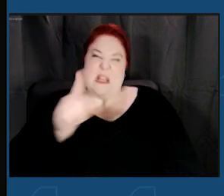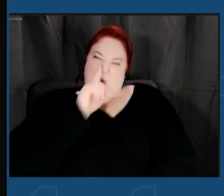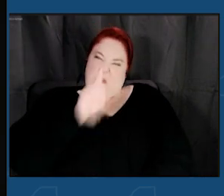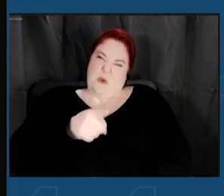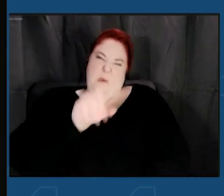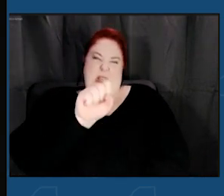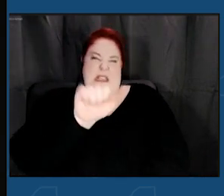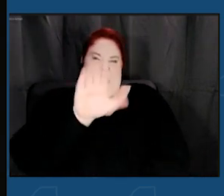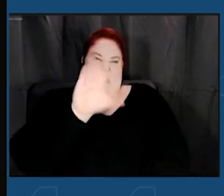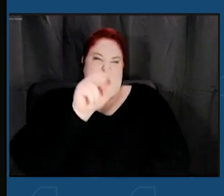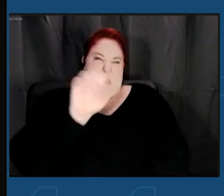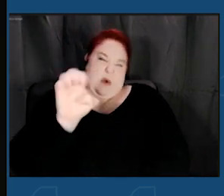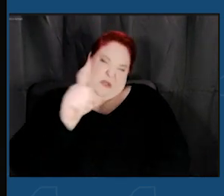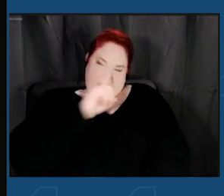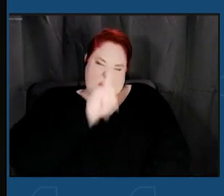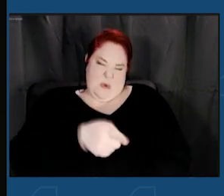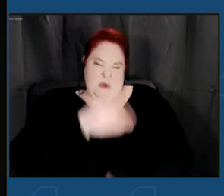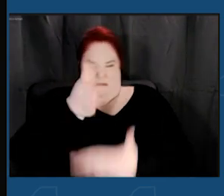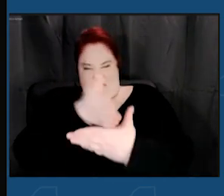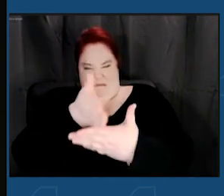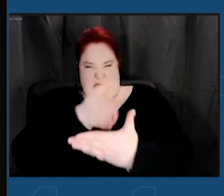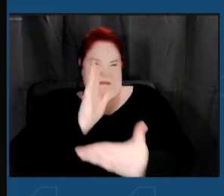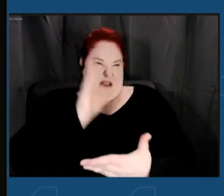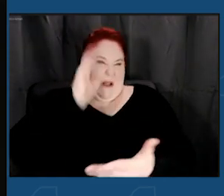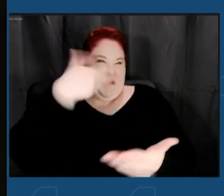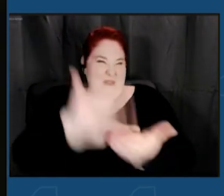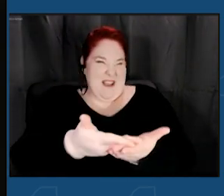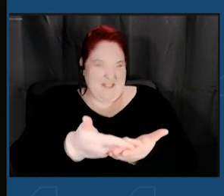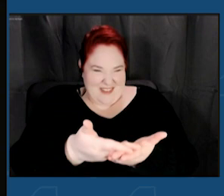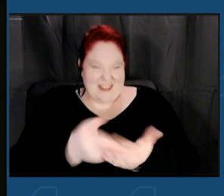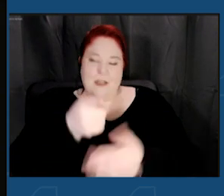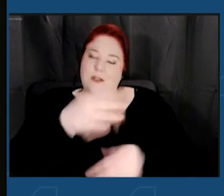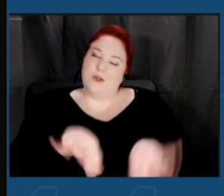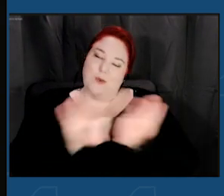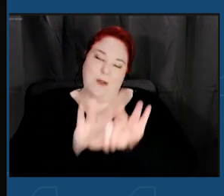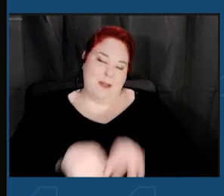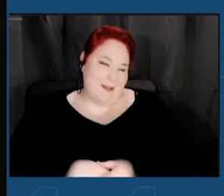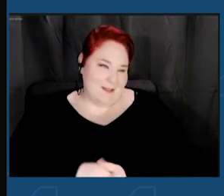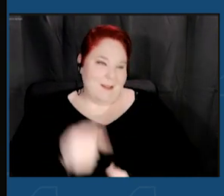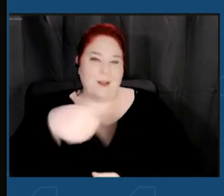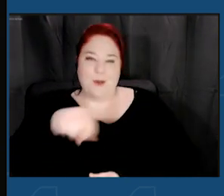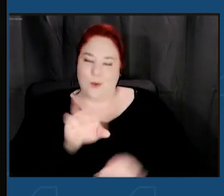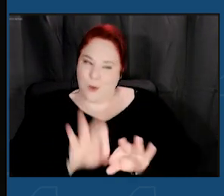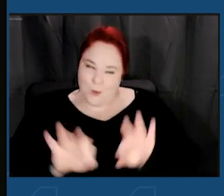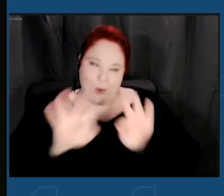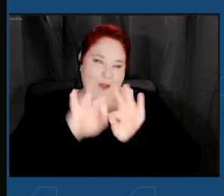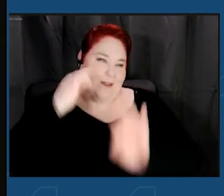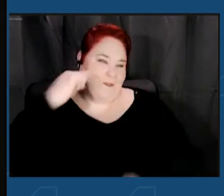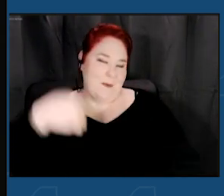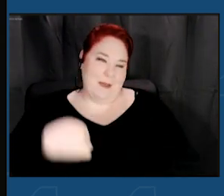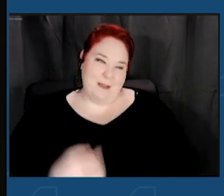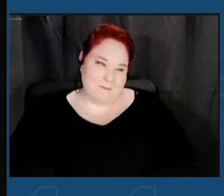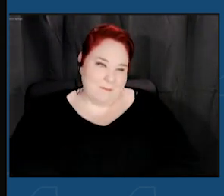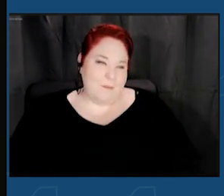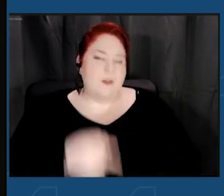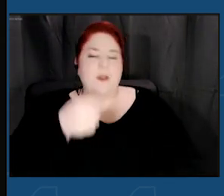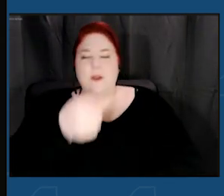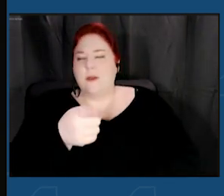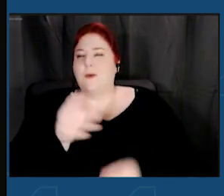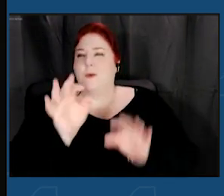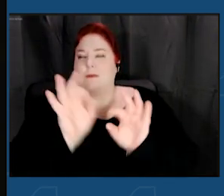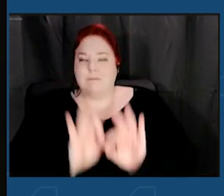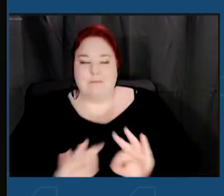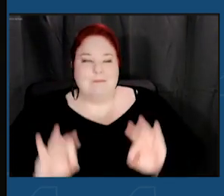not? Because you're worth it. You're worth it to me. Because you mean so much to me